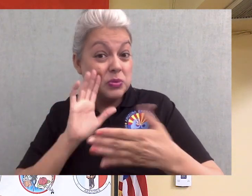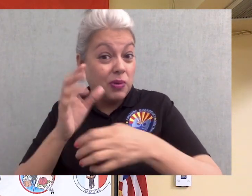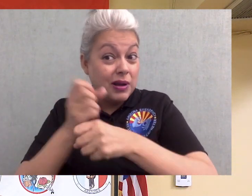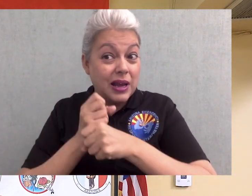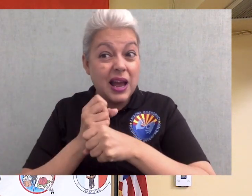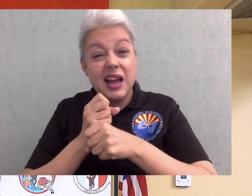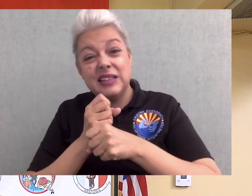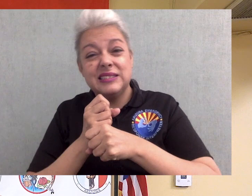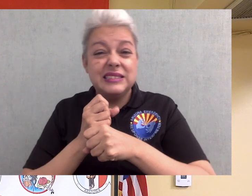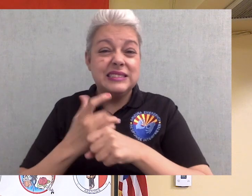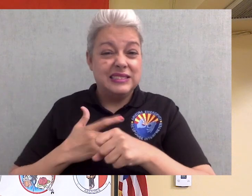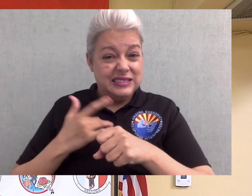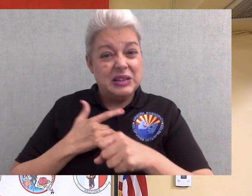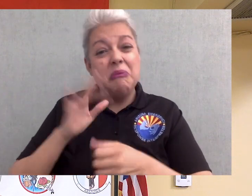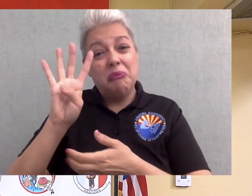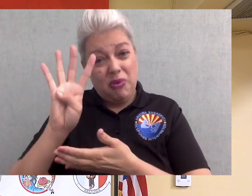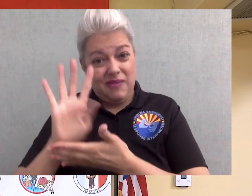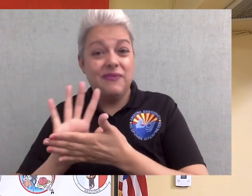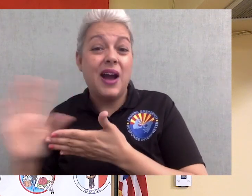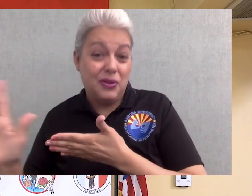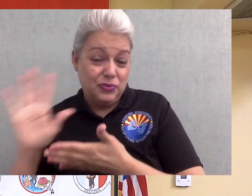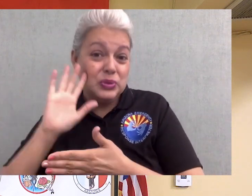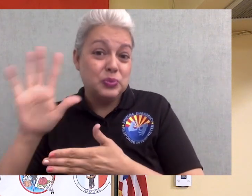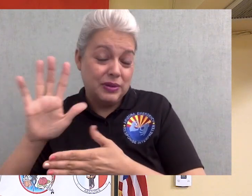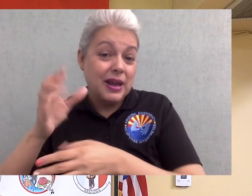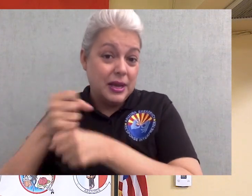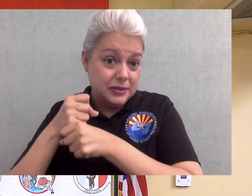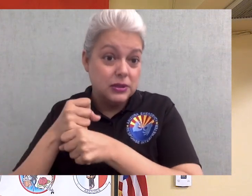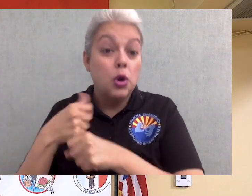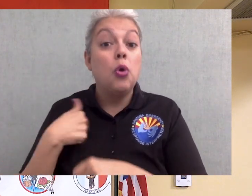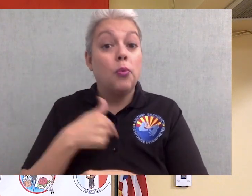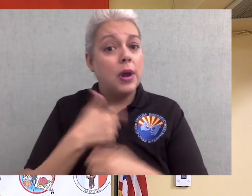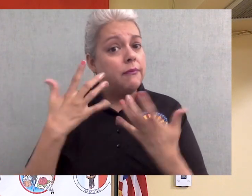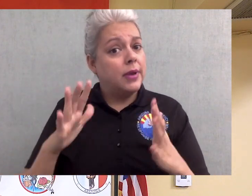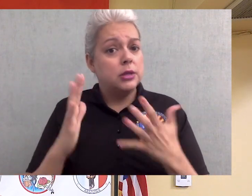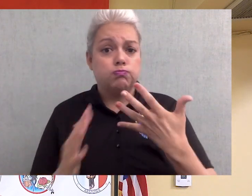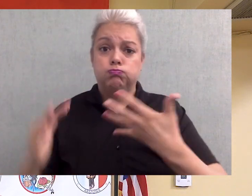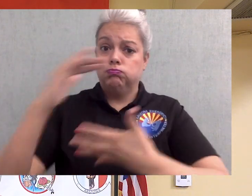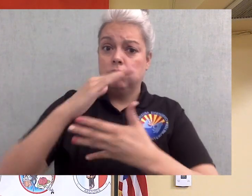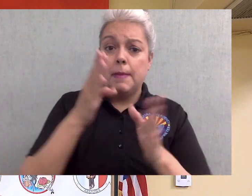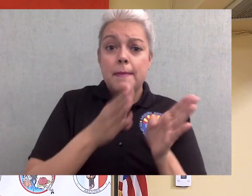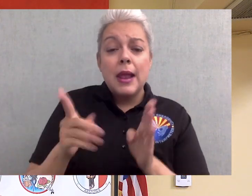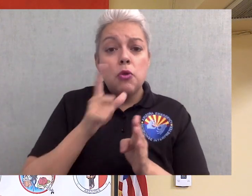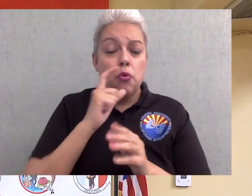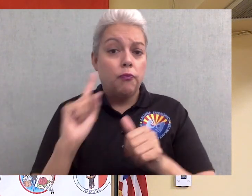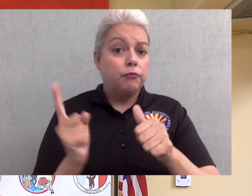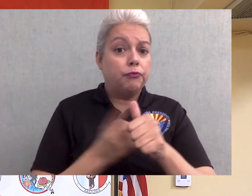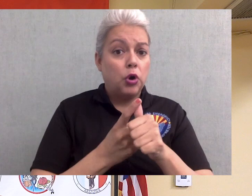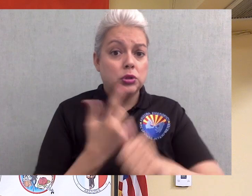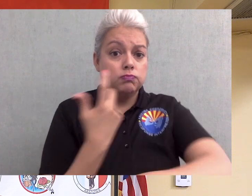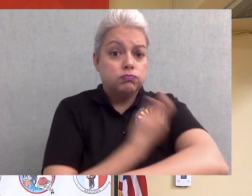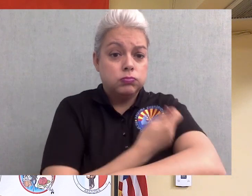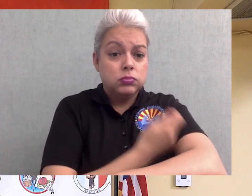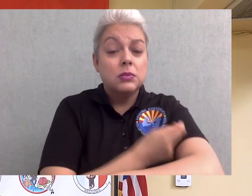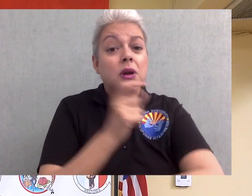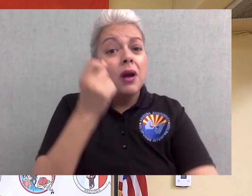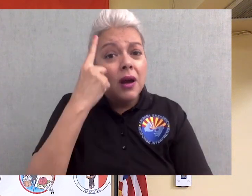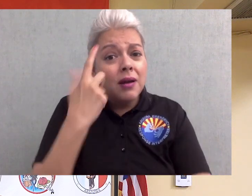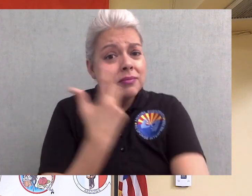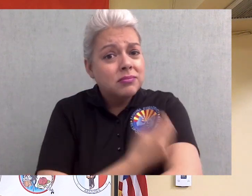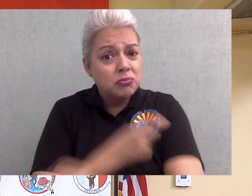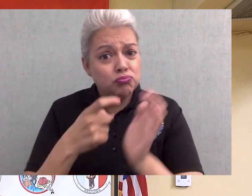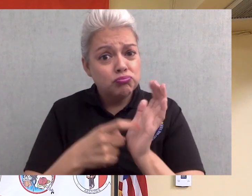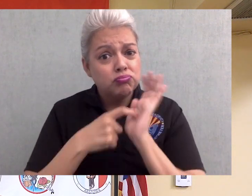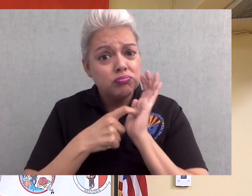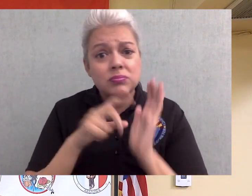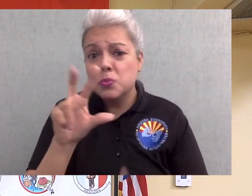likely 4 to 5 weeks from now. We have a plan of who we're going to prioritize to give that vaccine. The vaccine is totally voluntary, including for